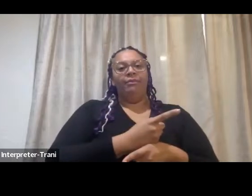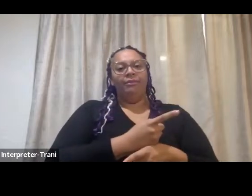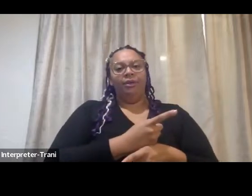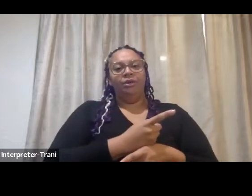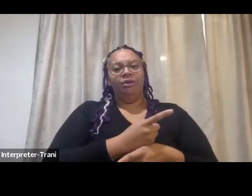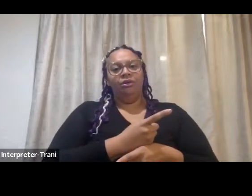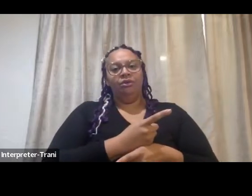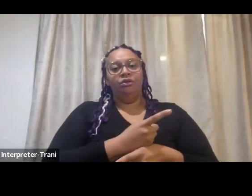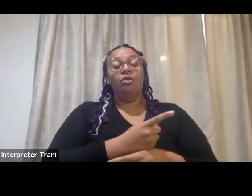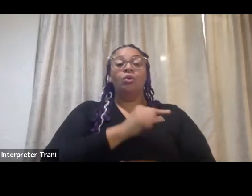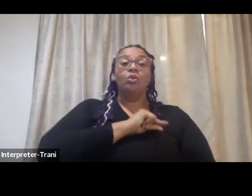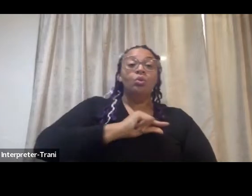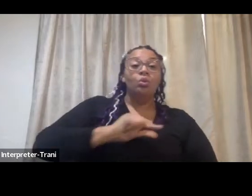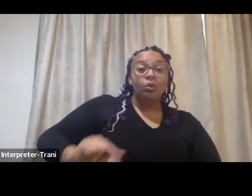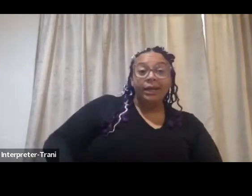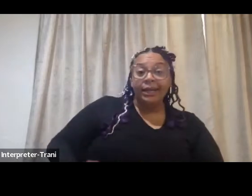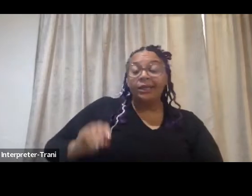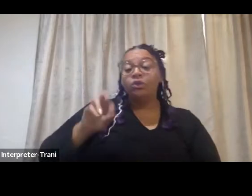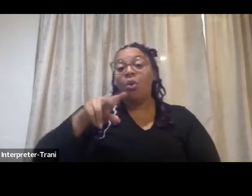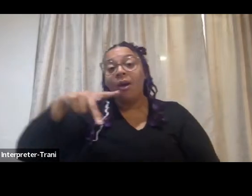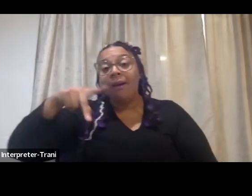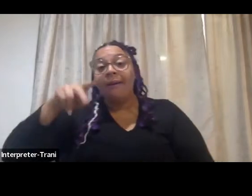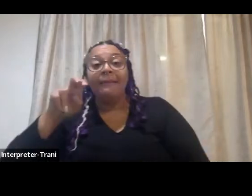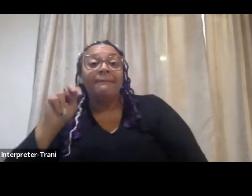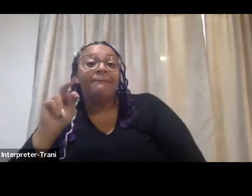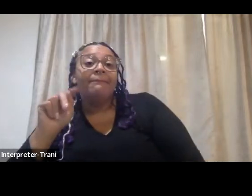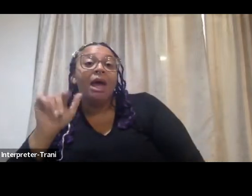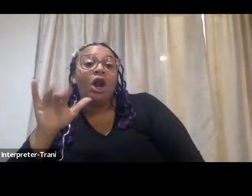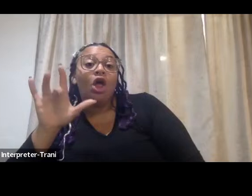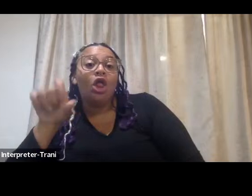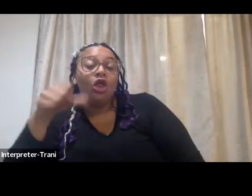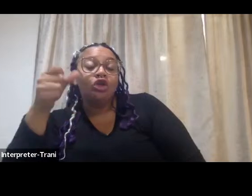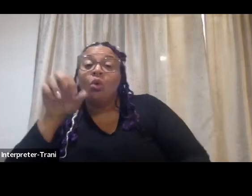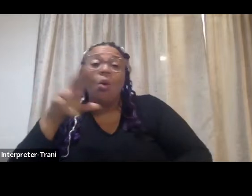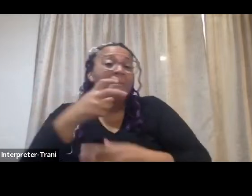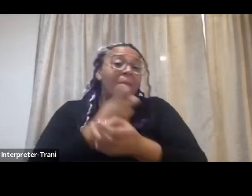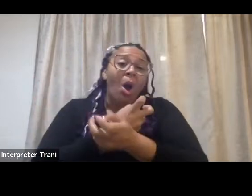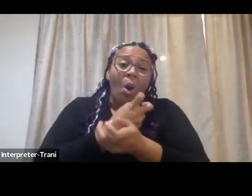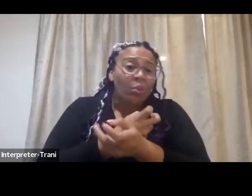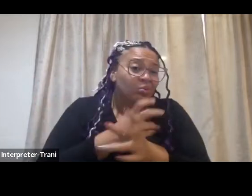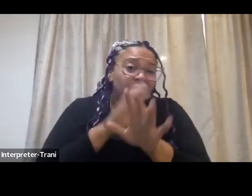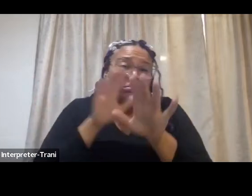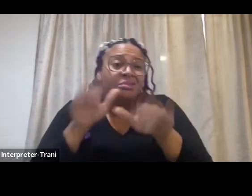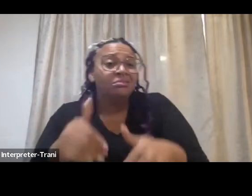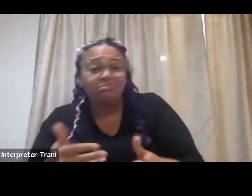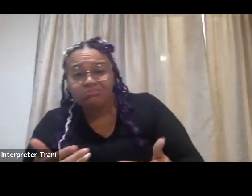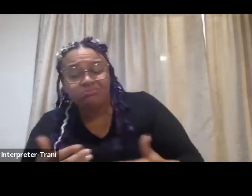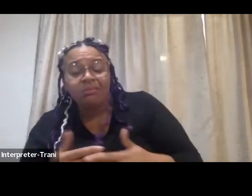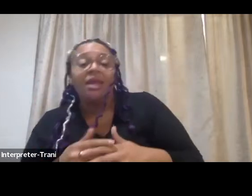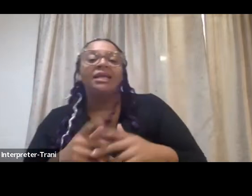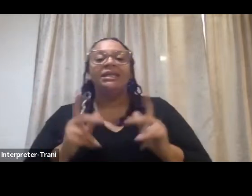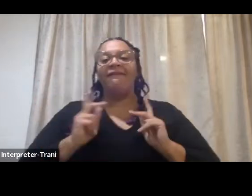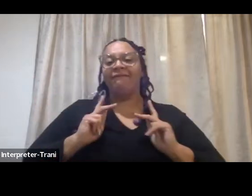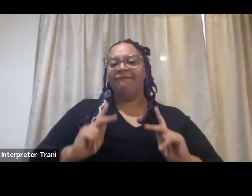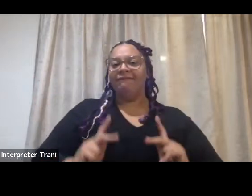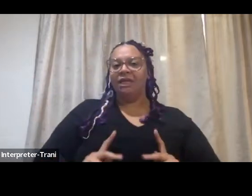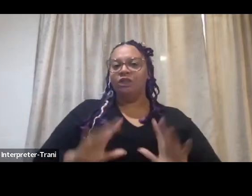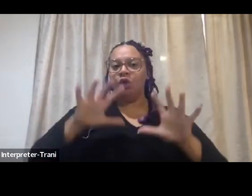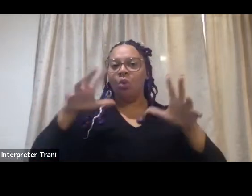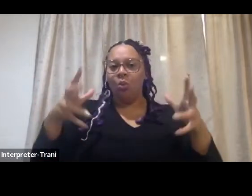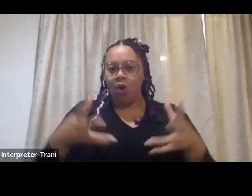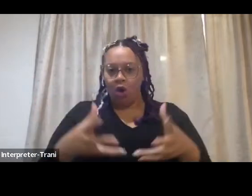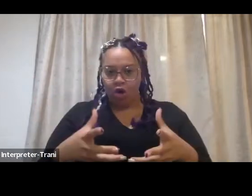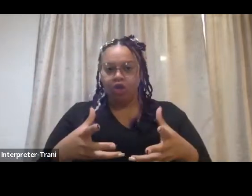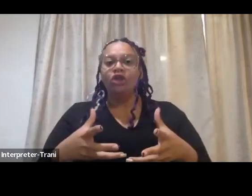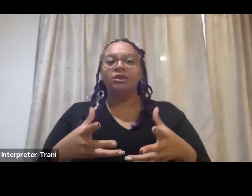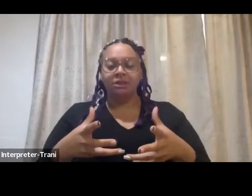or pentacles or bones, it depends on the deck, right? This is physical world.